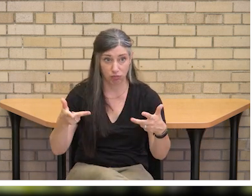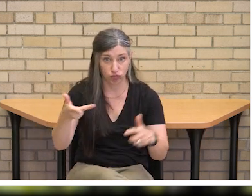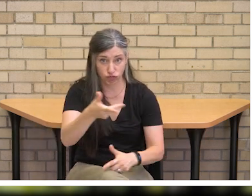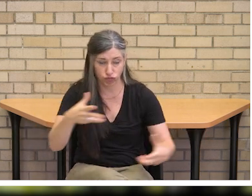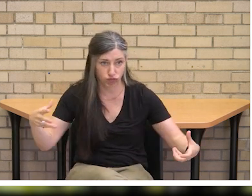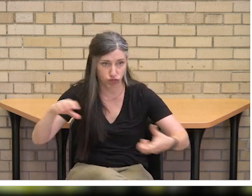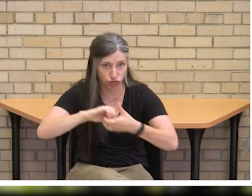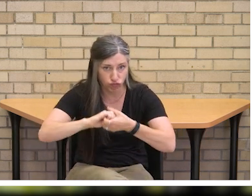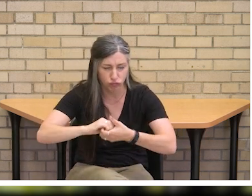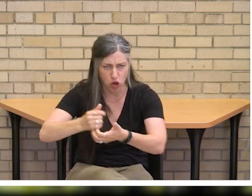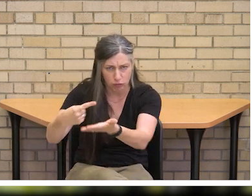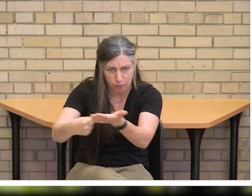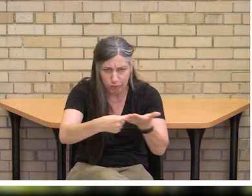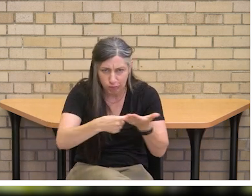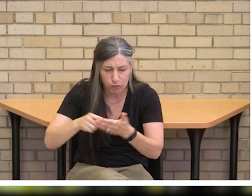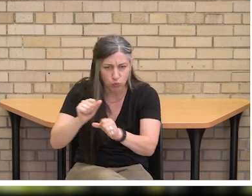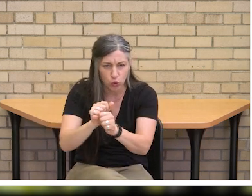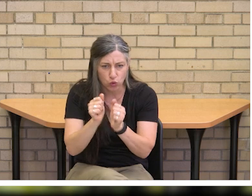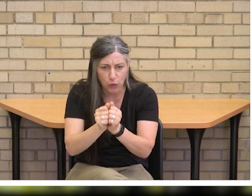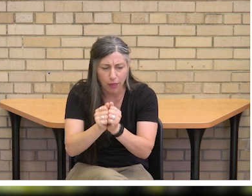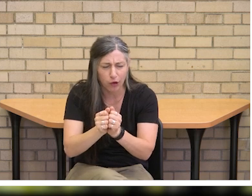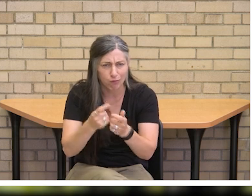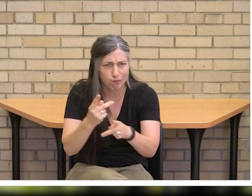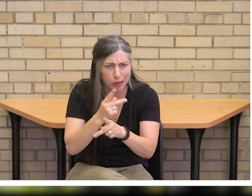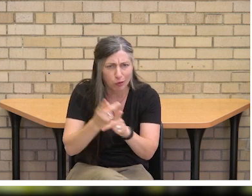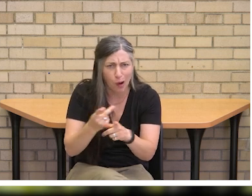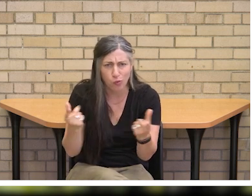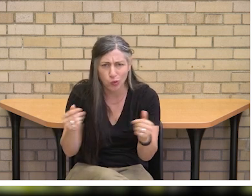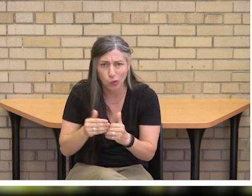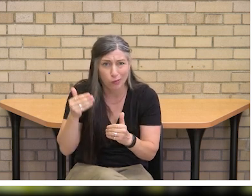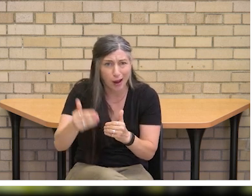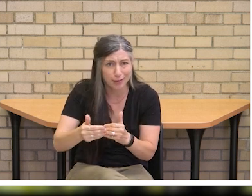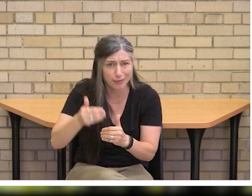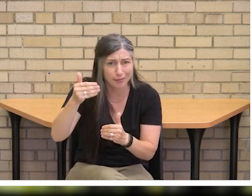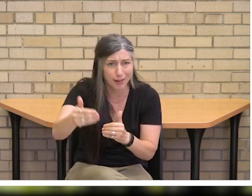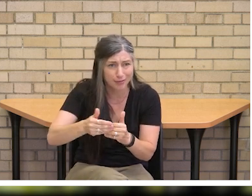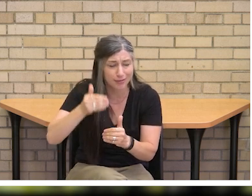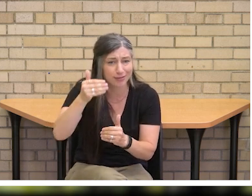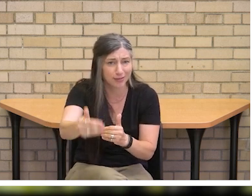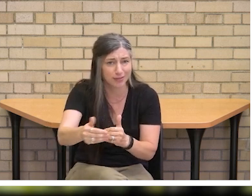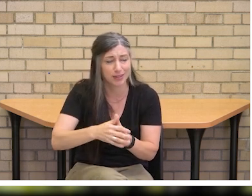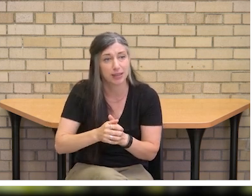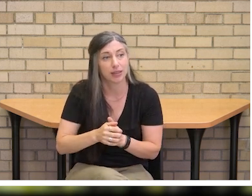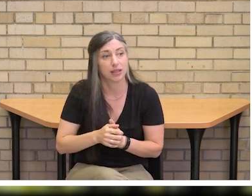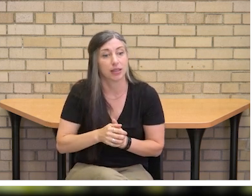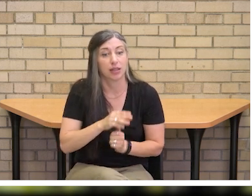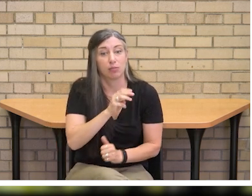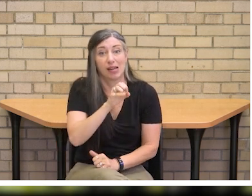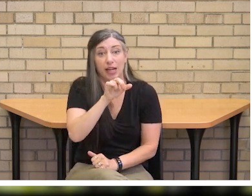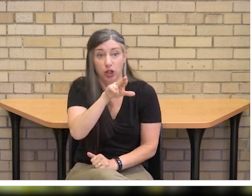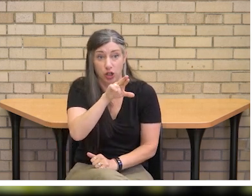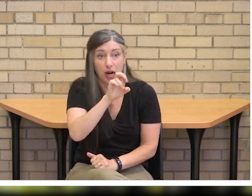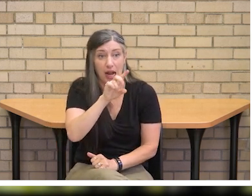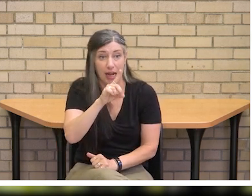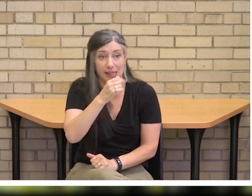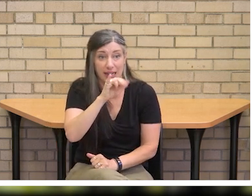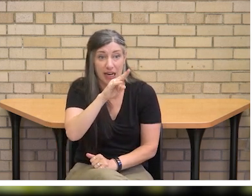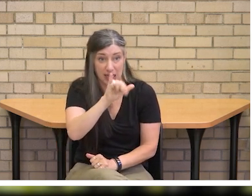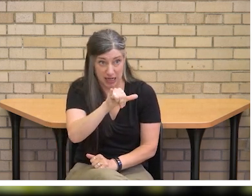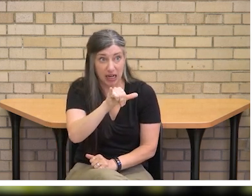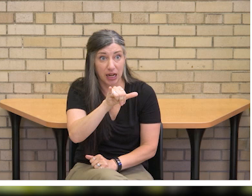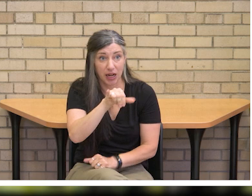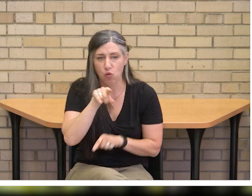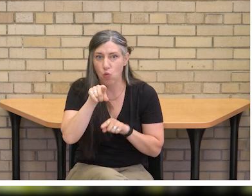evaluating our options for how to move forward. And Mayor Gainey made his way to Harrisburg